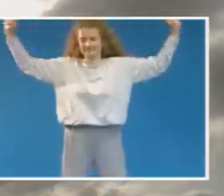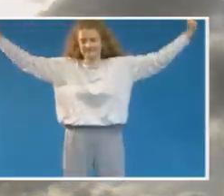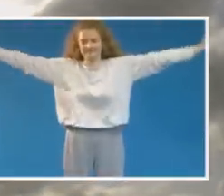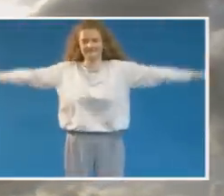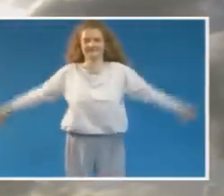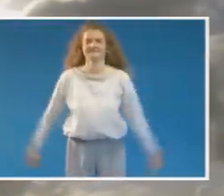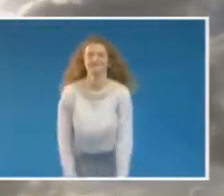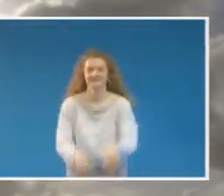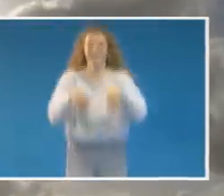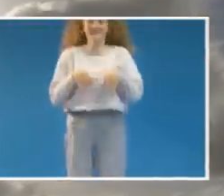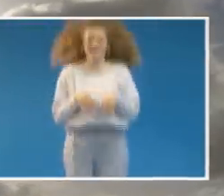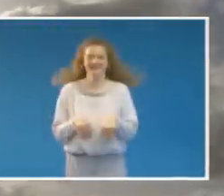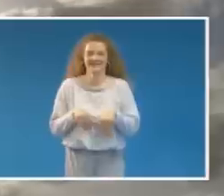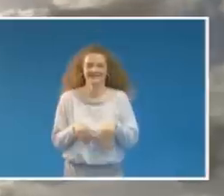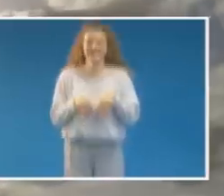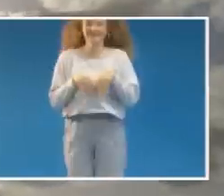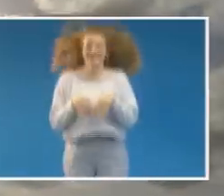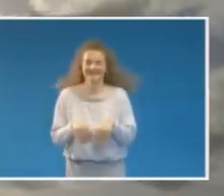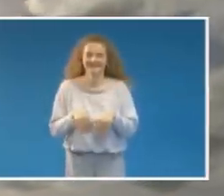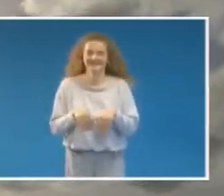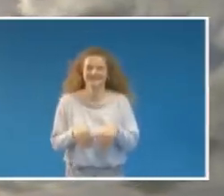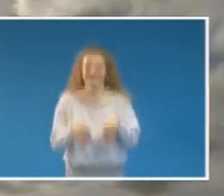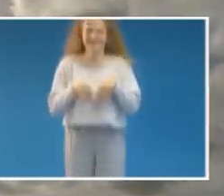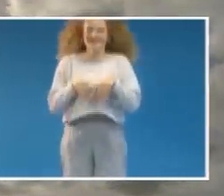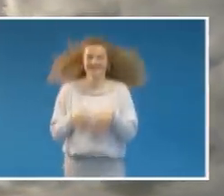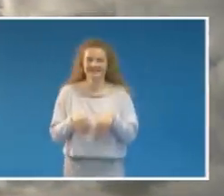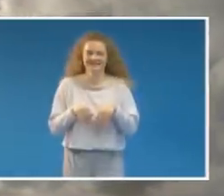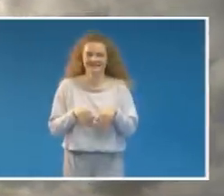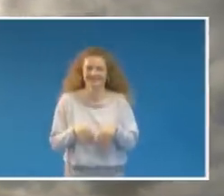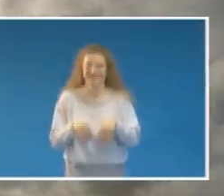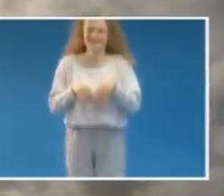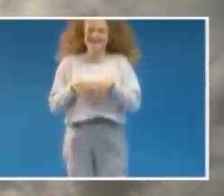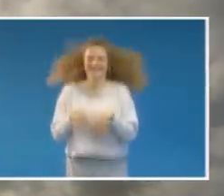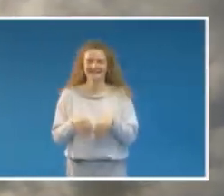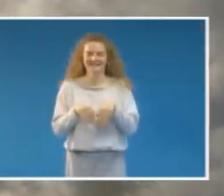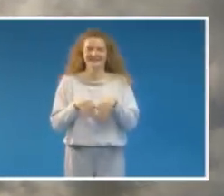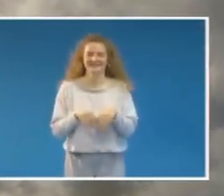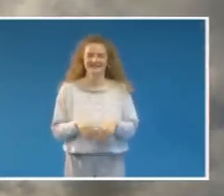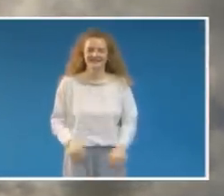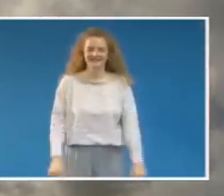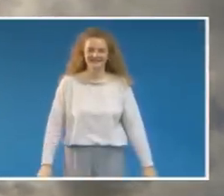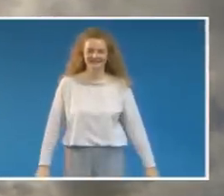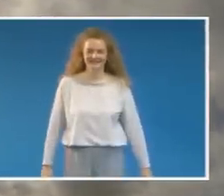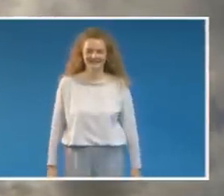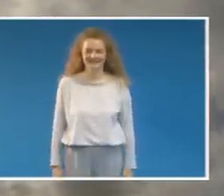up soon. Hop, little Barney, hop, hop, hop. Hop, little Barney, hop, hop,